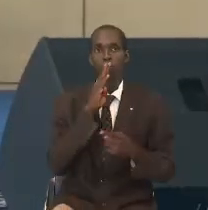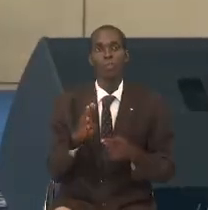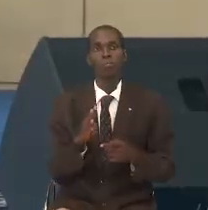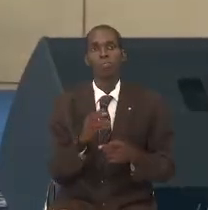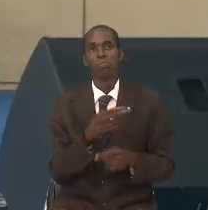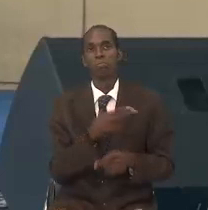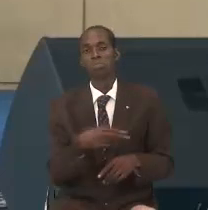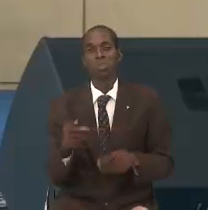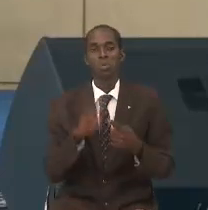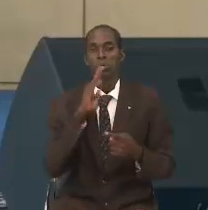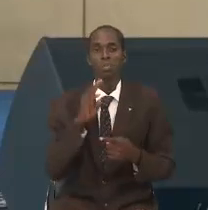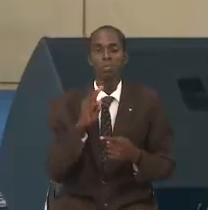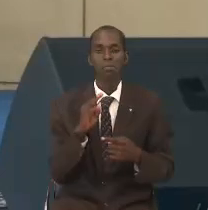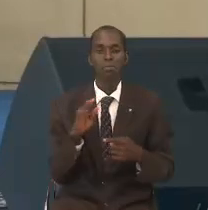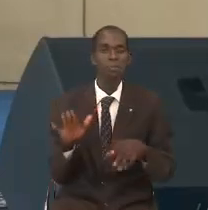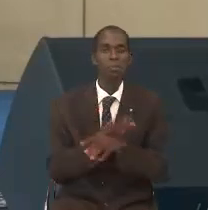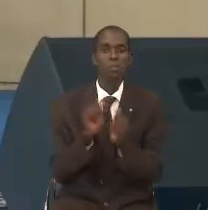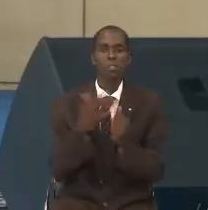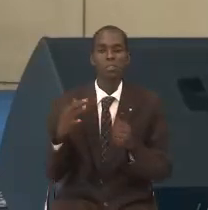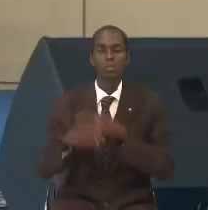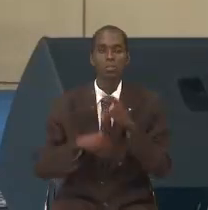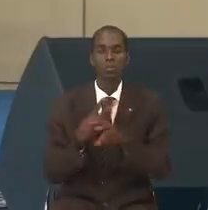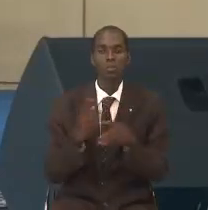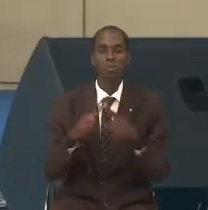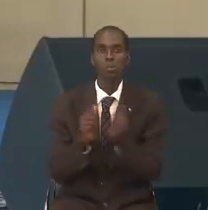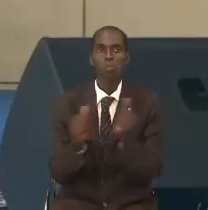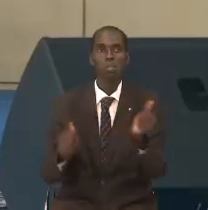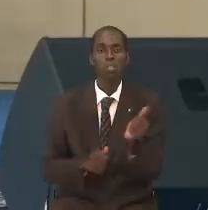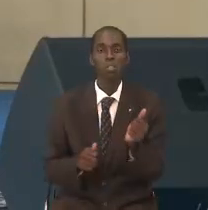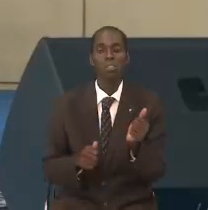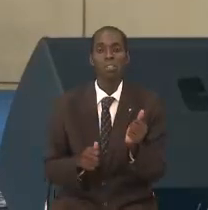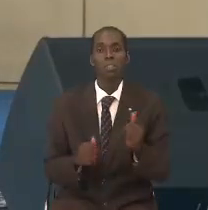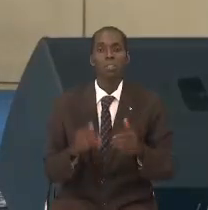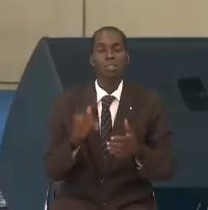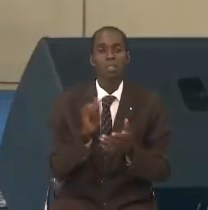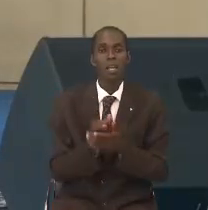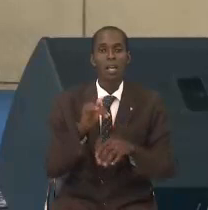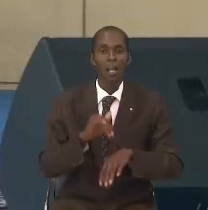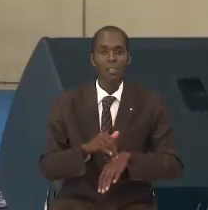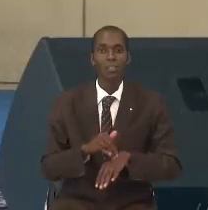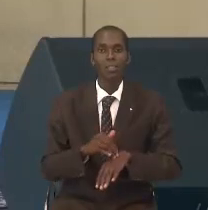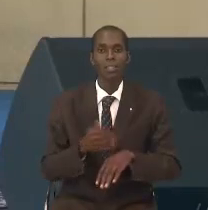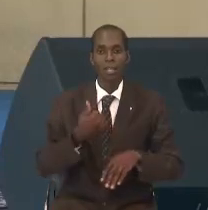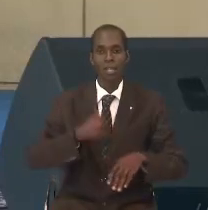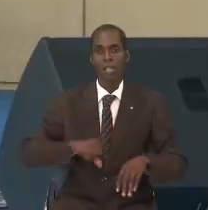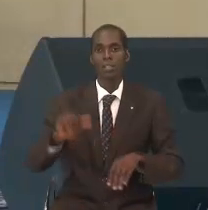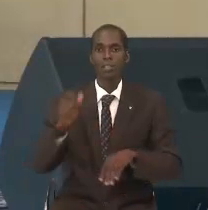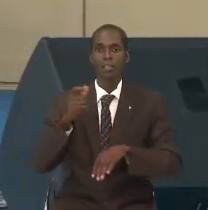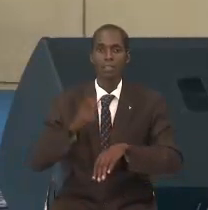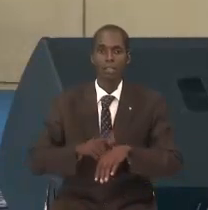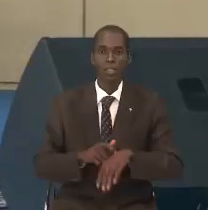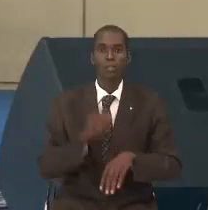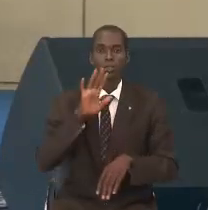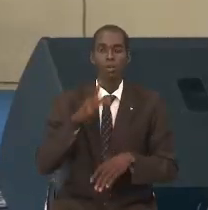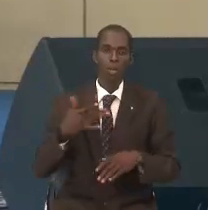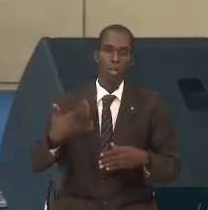sinful, to be backsliding, no time, lest at any time your hearts be